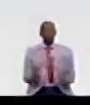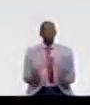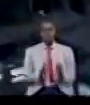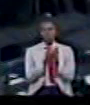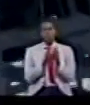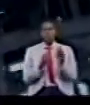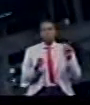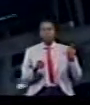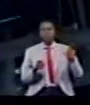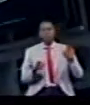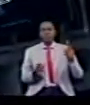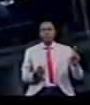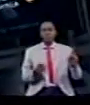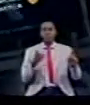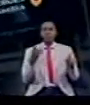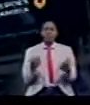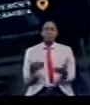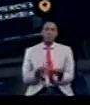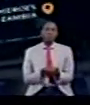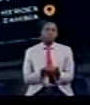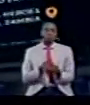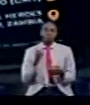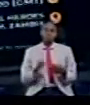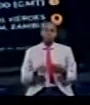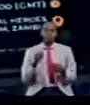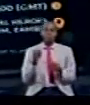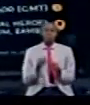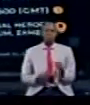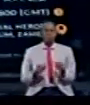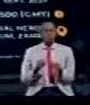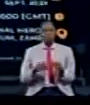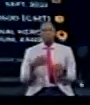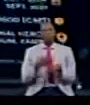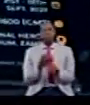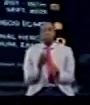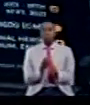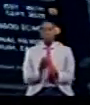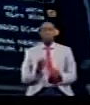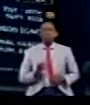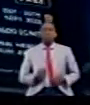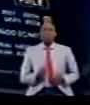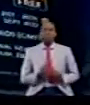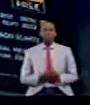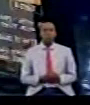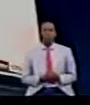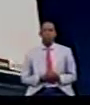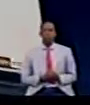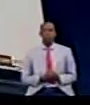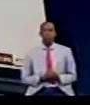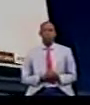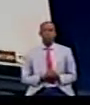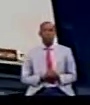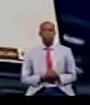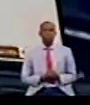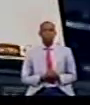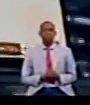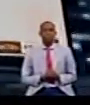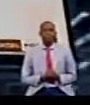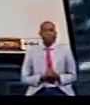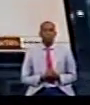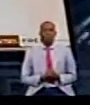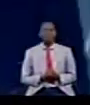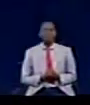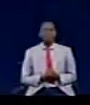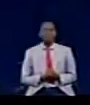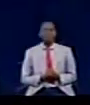begin to appreciate God. Please open your mouth. I want to hear us praying now. Let's open our mouth, unmute yourself now, and begin. begin